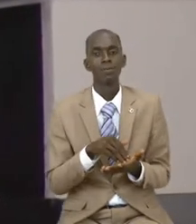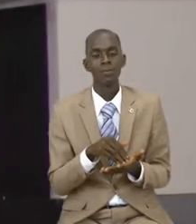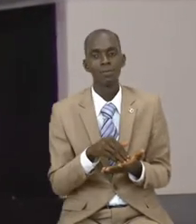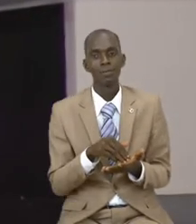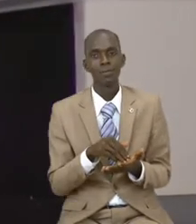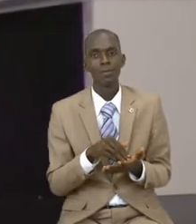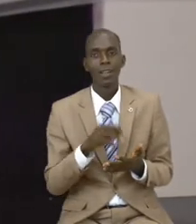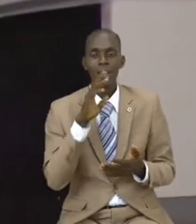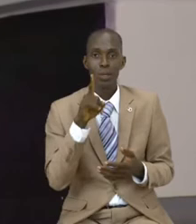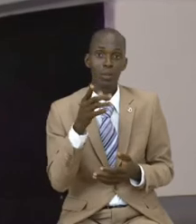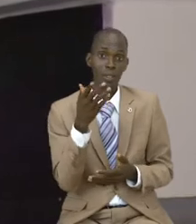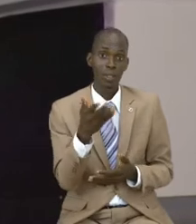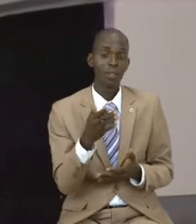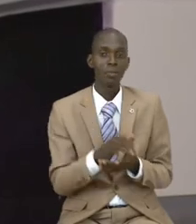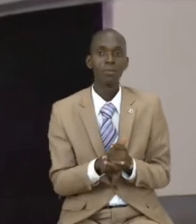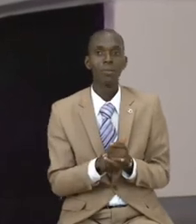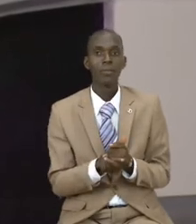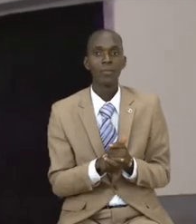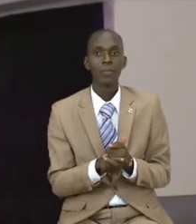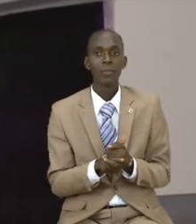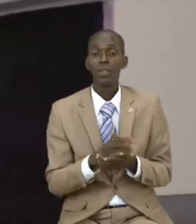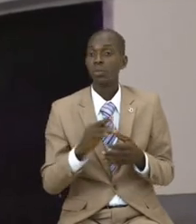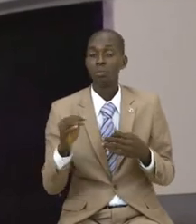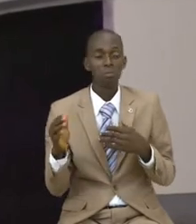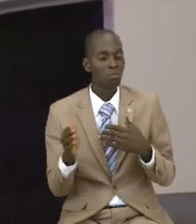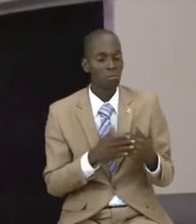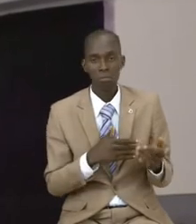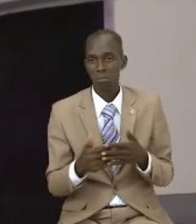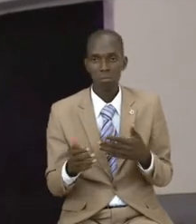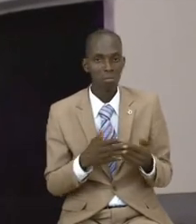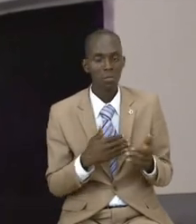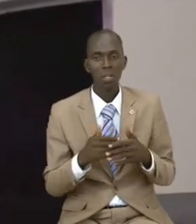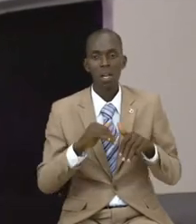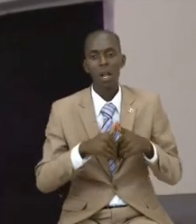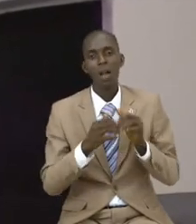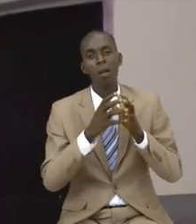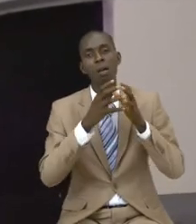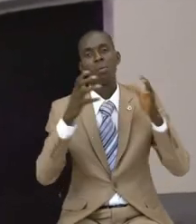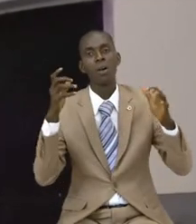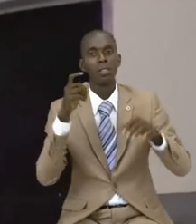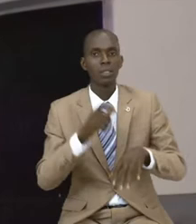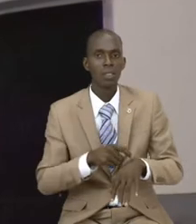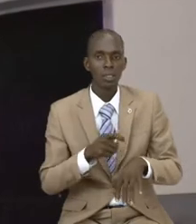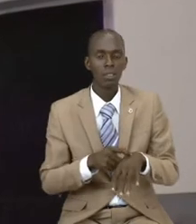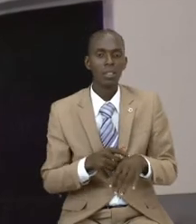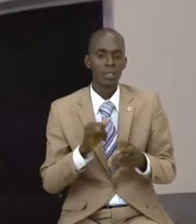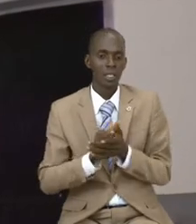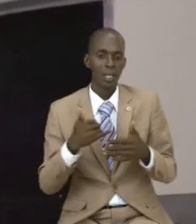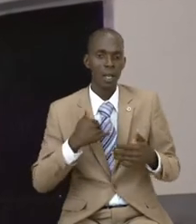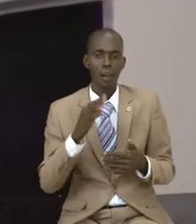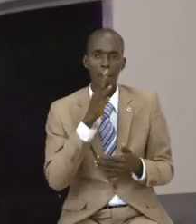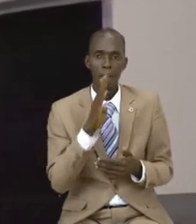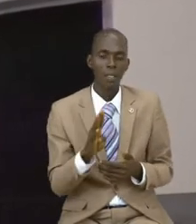Are you there? I said, no matter how much time I've been wasted